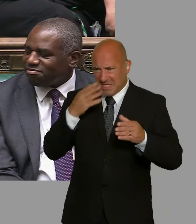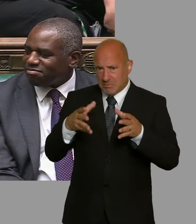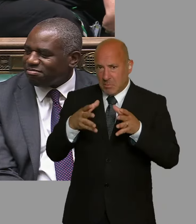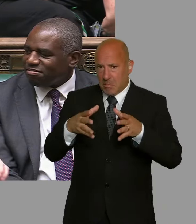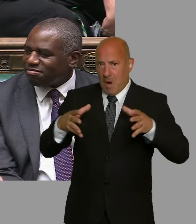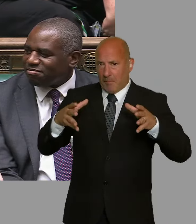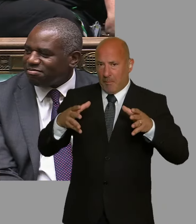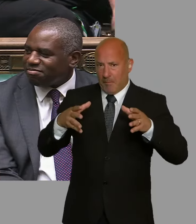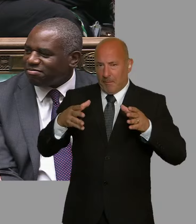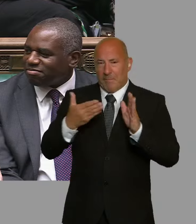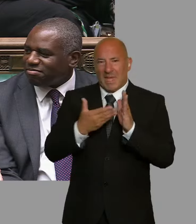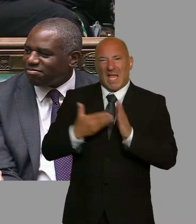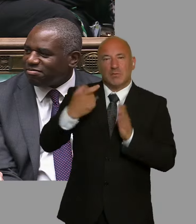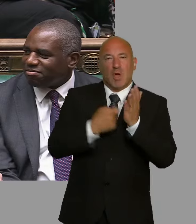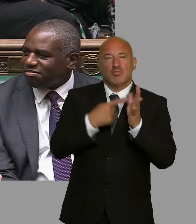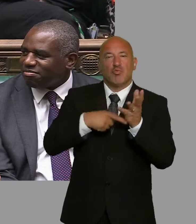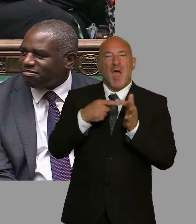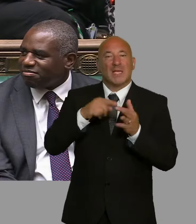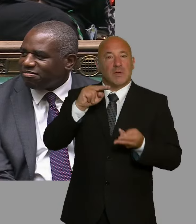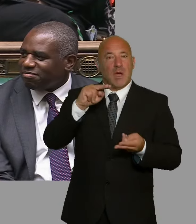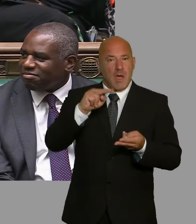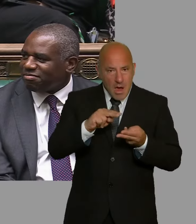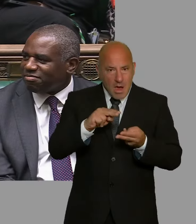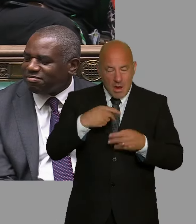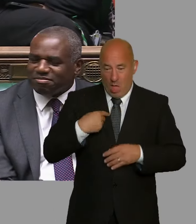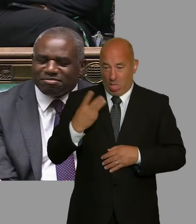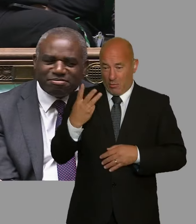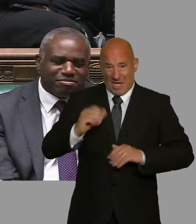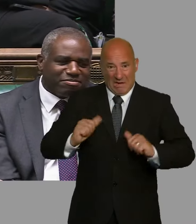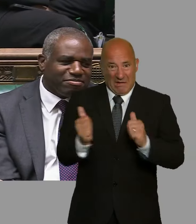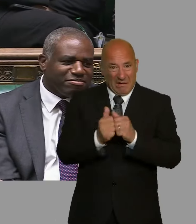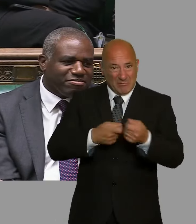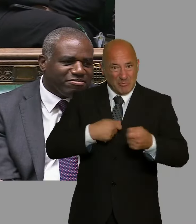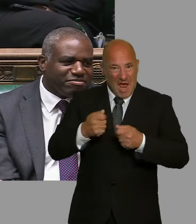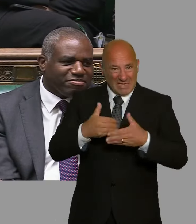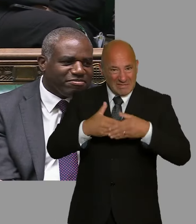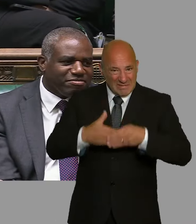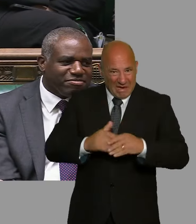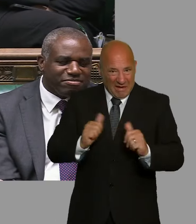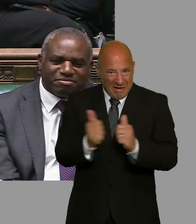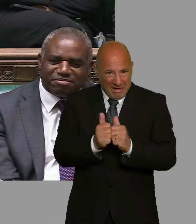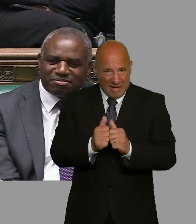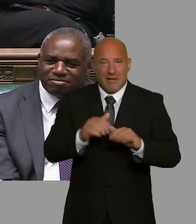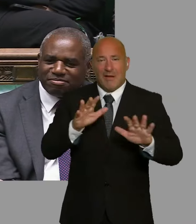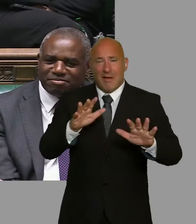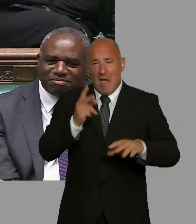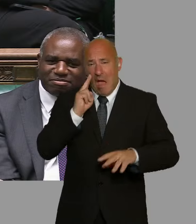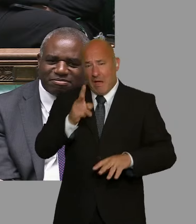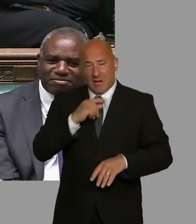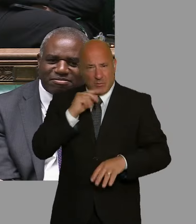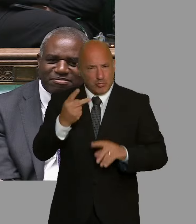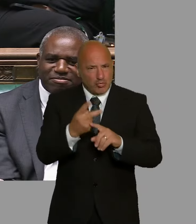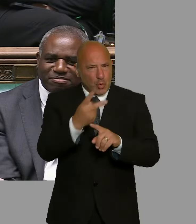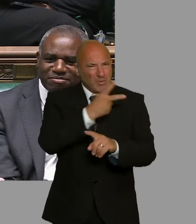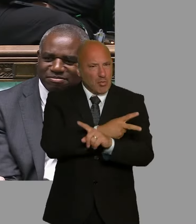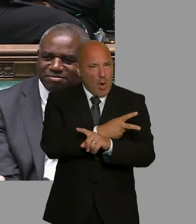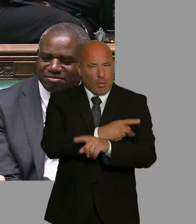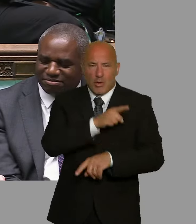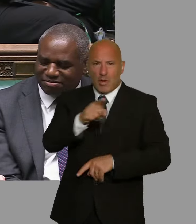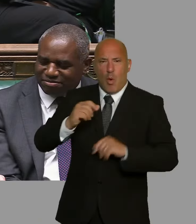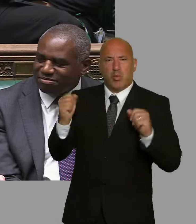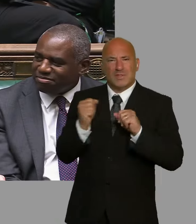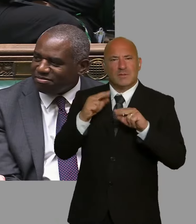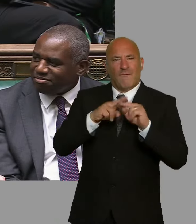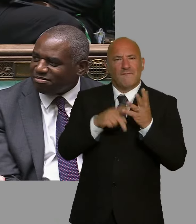pay for it. But because we've stabilised the economy, Mr. Speaker, we on this side are committed to the triple lock, and